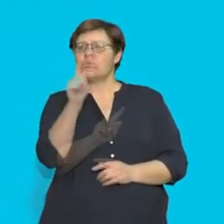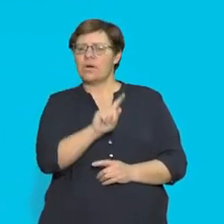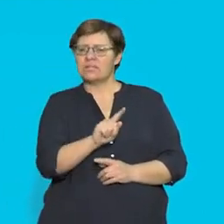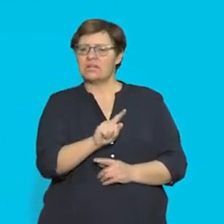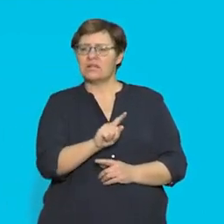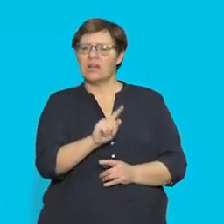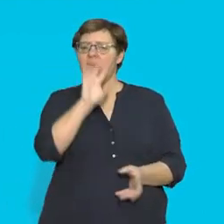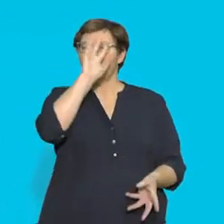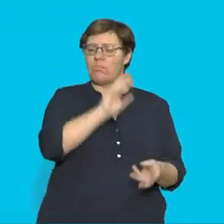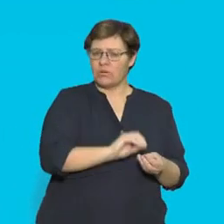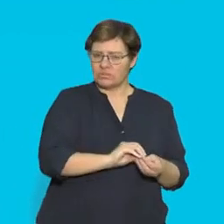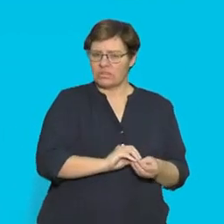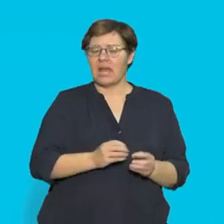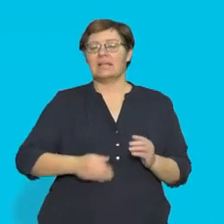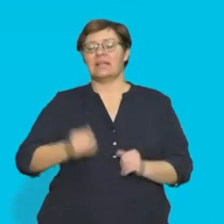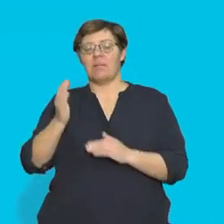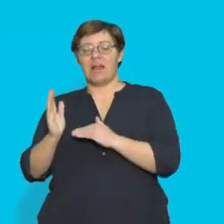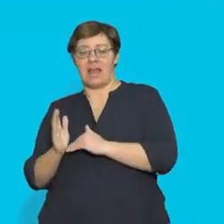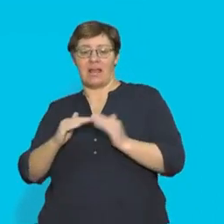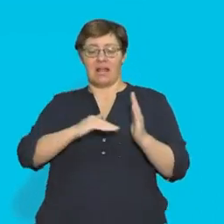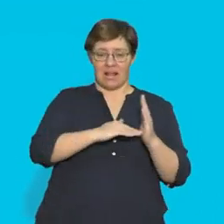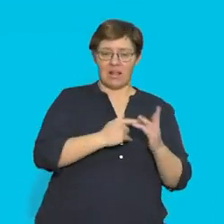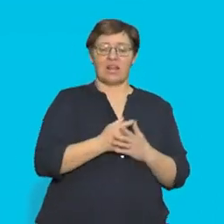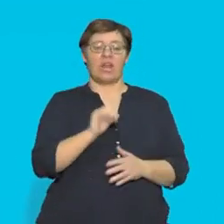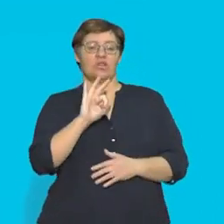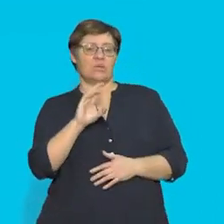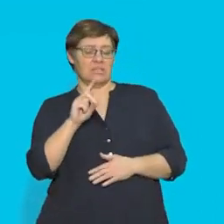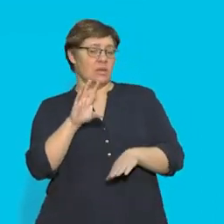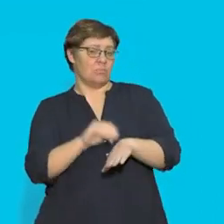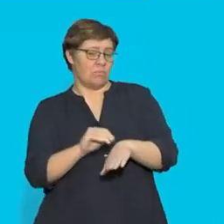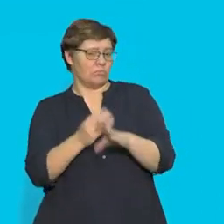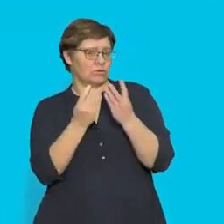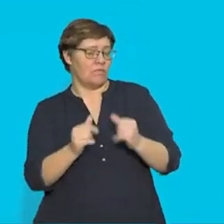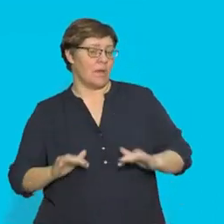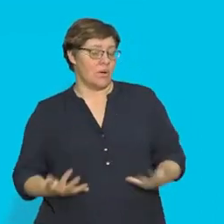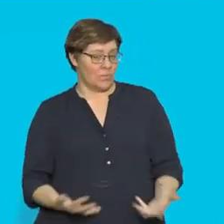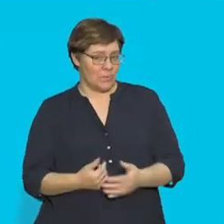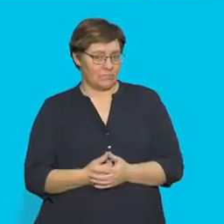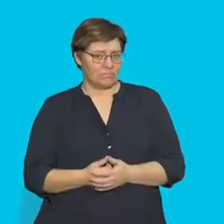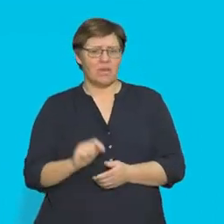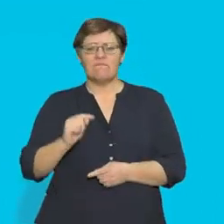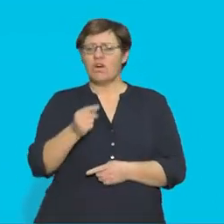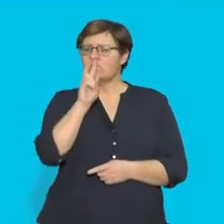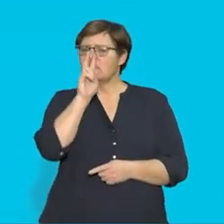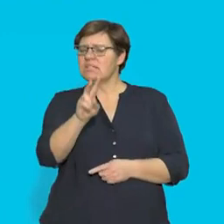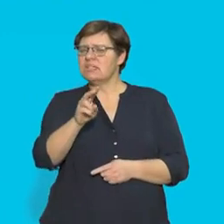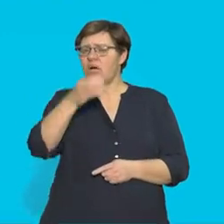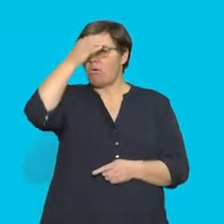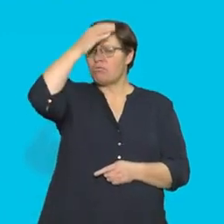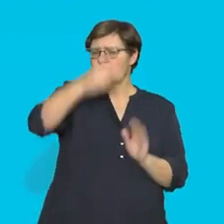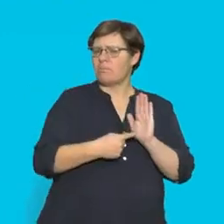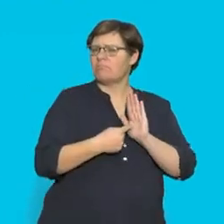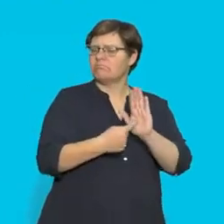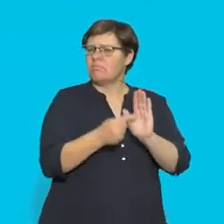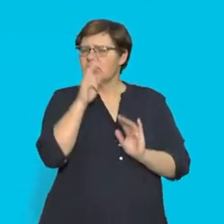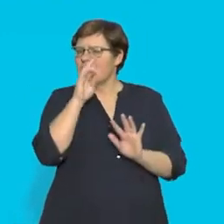focusing on using compound and double angle formulae in 3D trig problems. Before we begin, let's look at the concept map